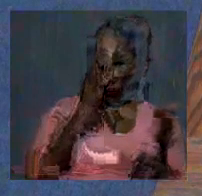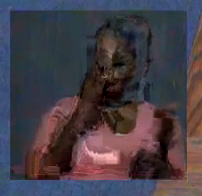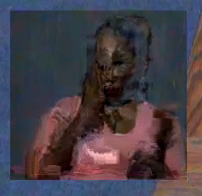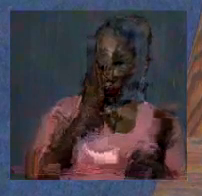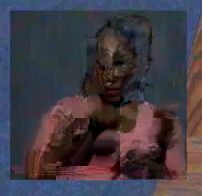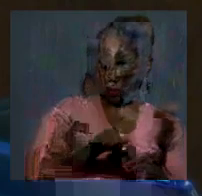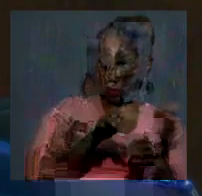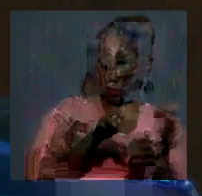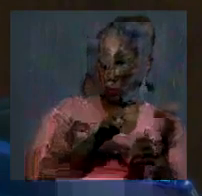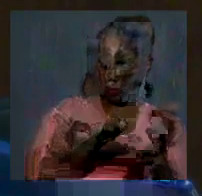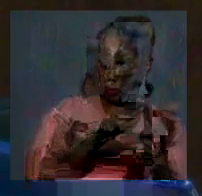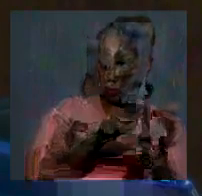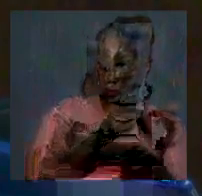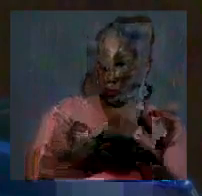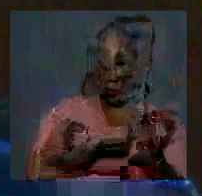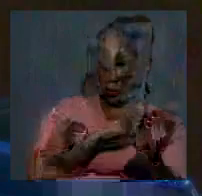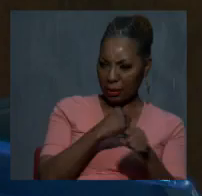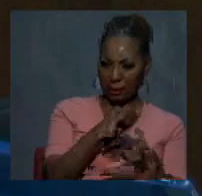year